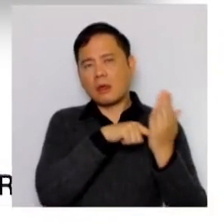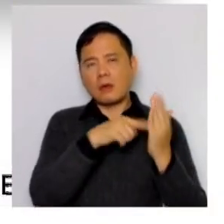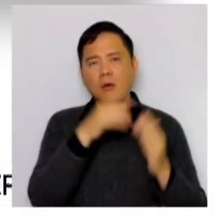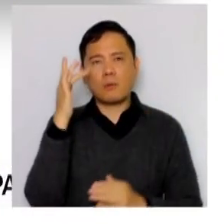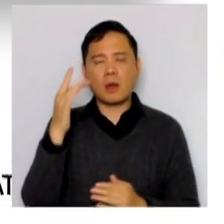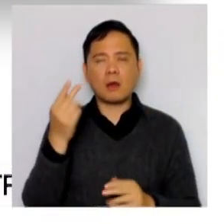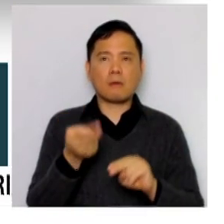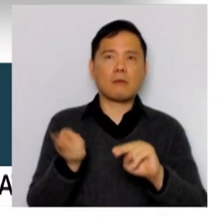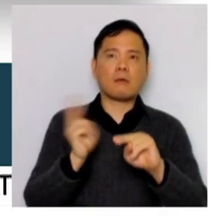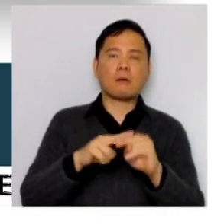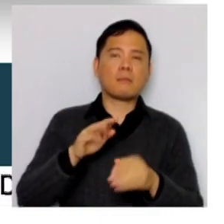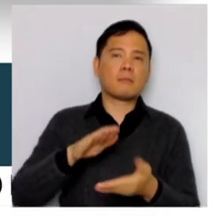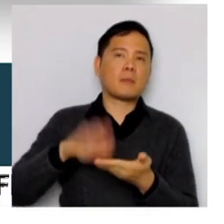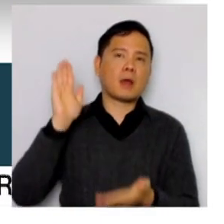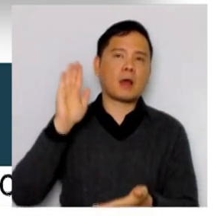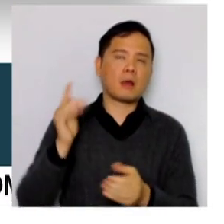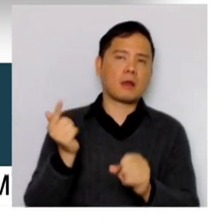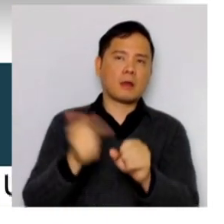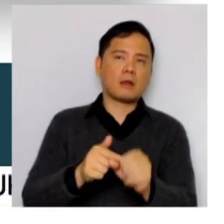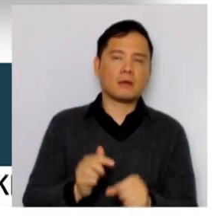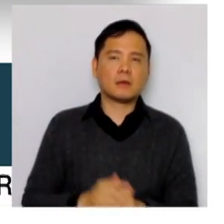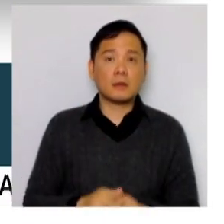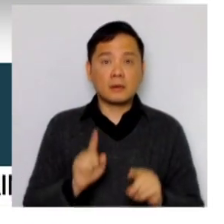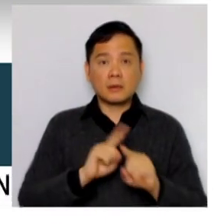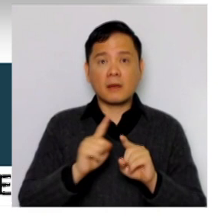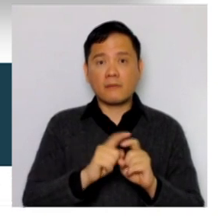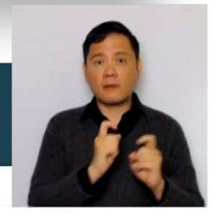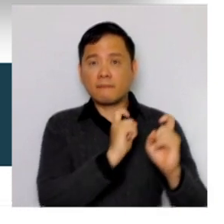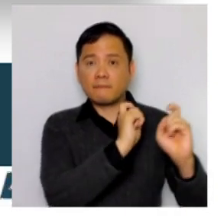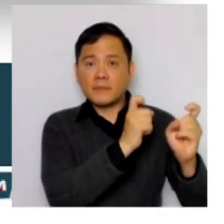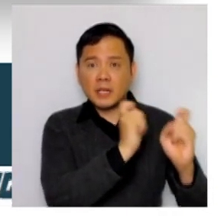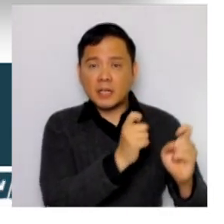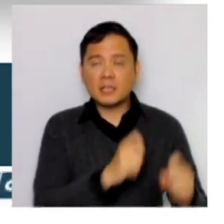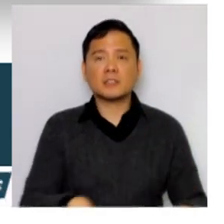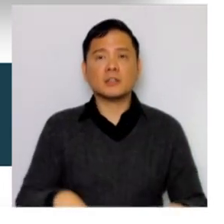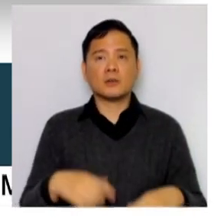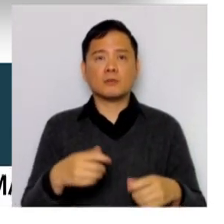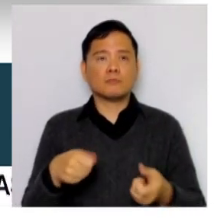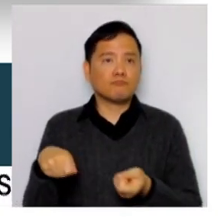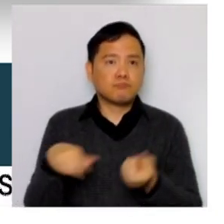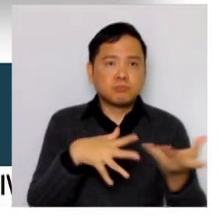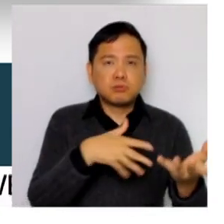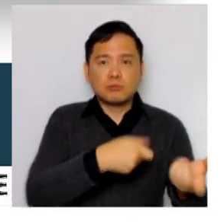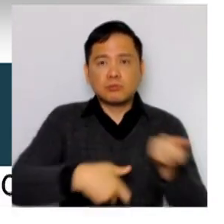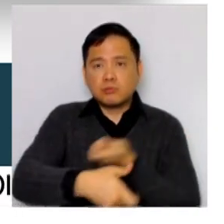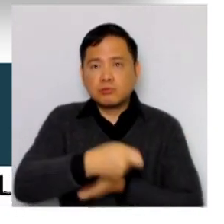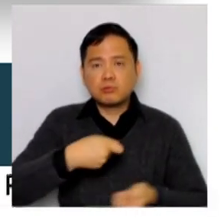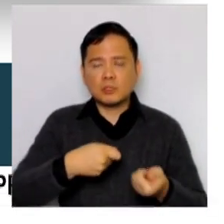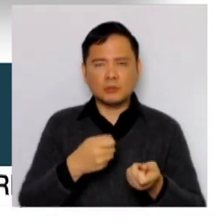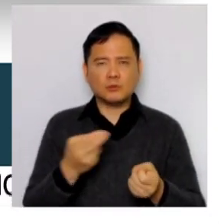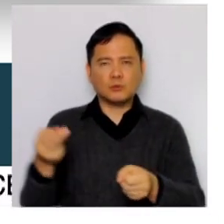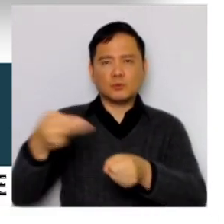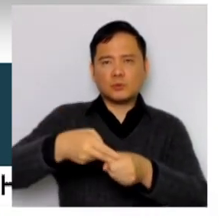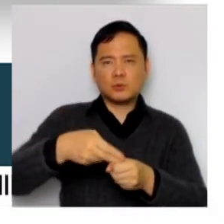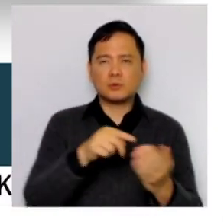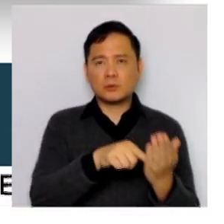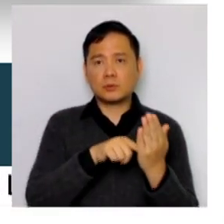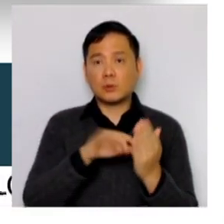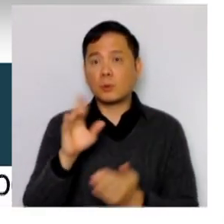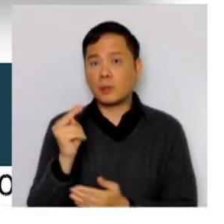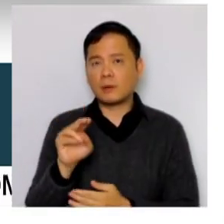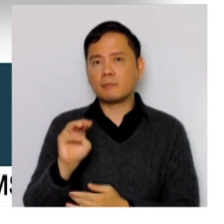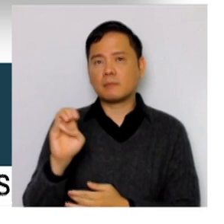Pamalakaya is calling on small fisher folk and operators of commercial fishing vessels all across the country to join the strike on March 15th.